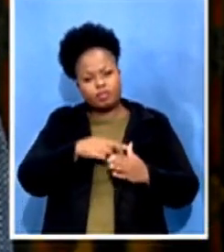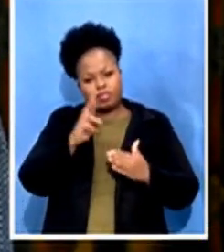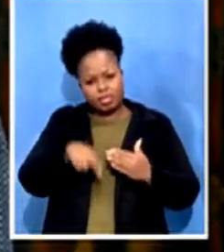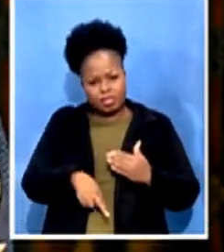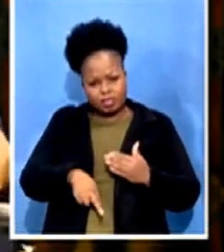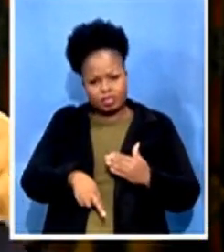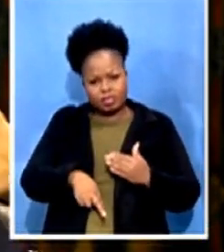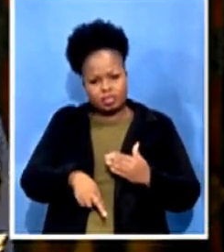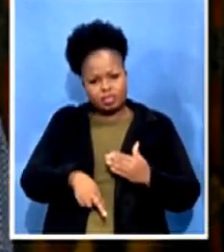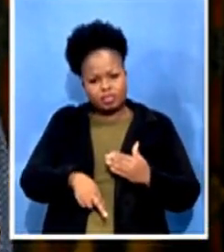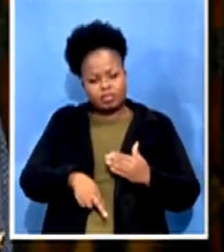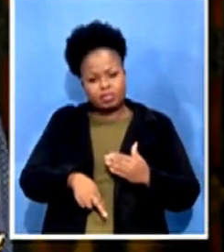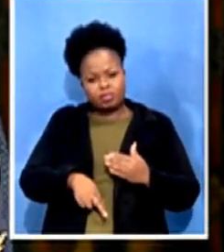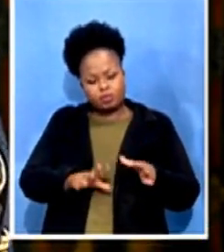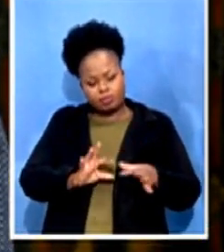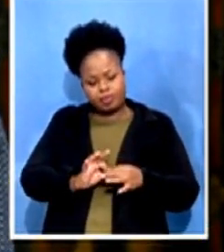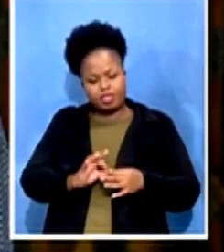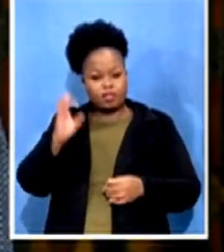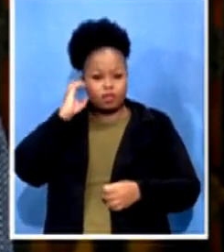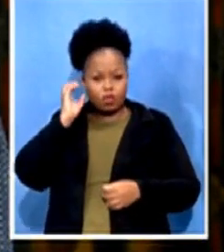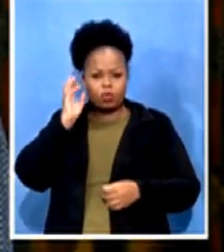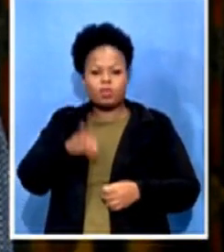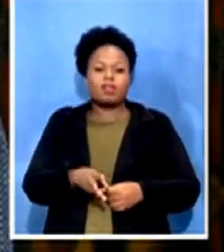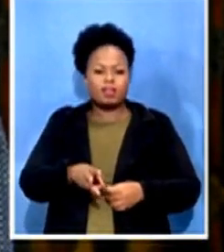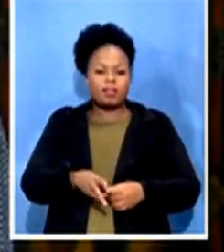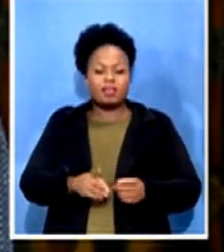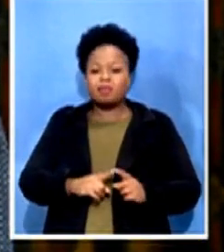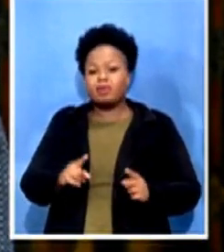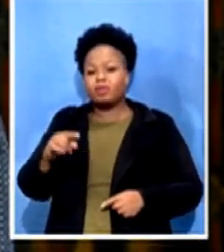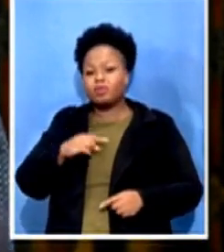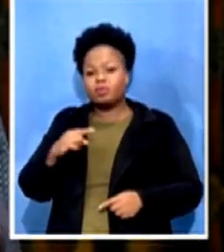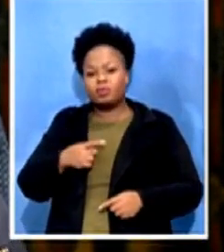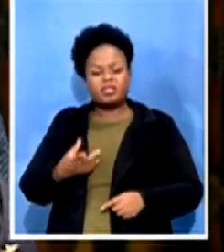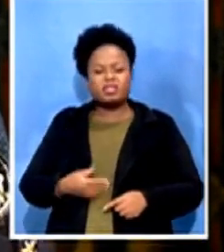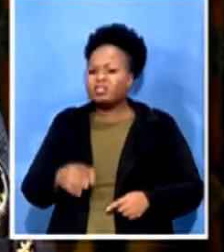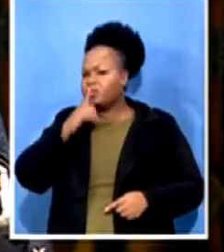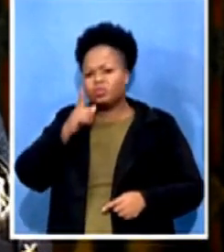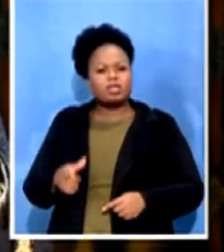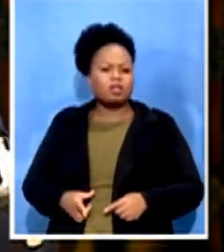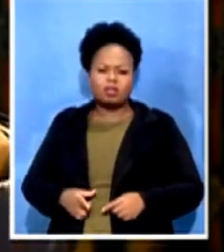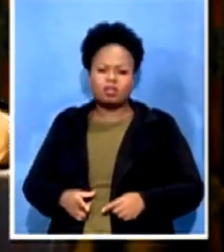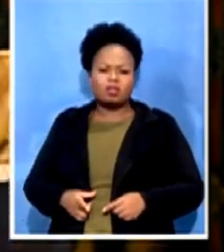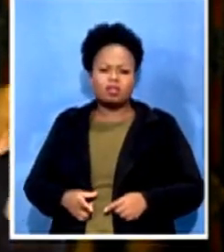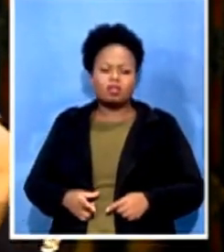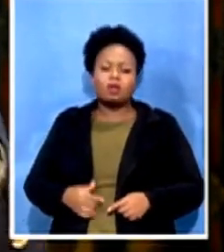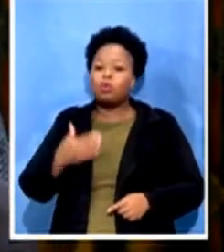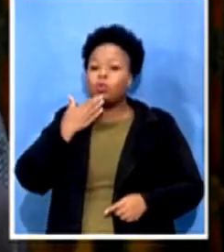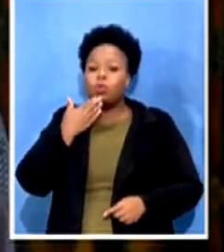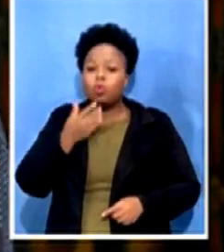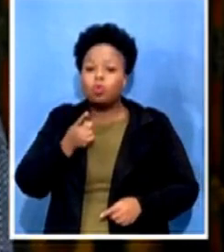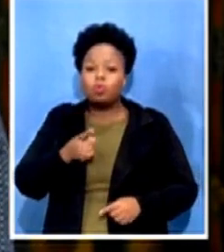your phone, but because those it doesn't tell who is. So for example, if we sit